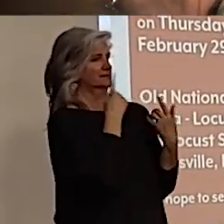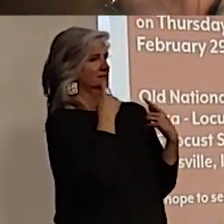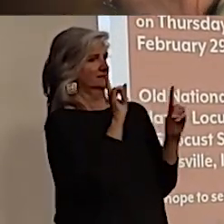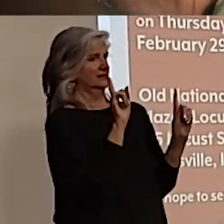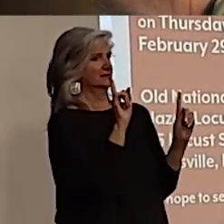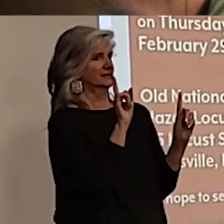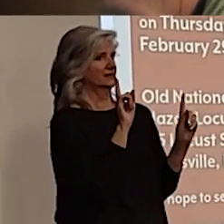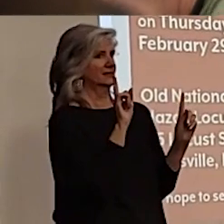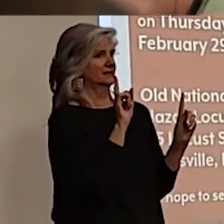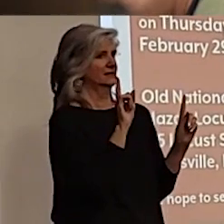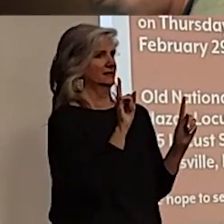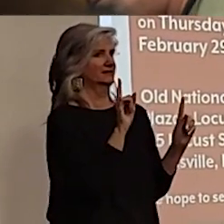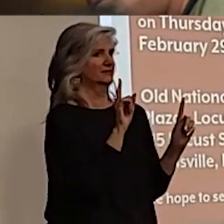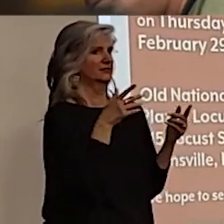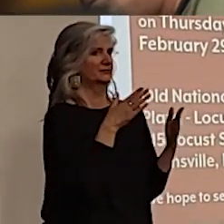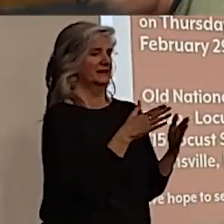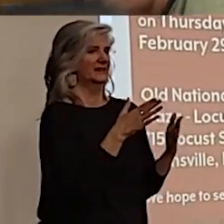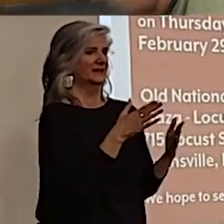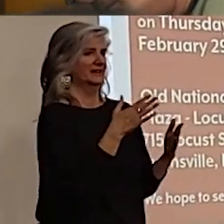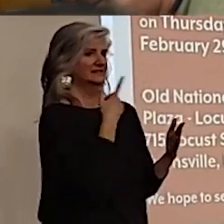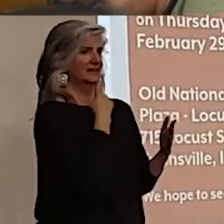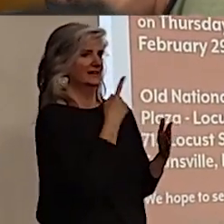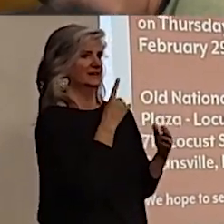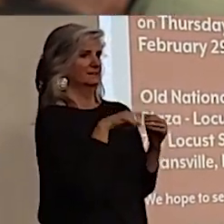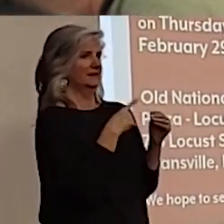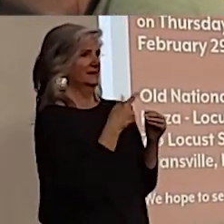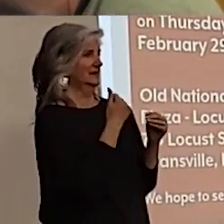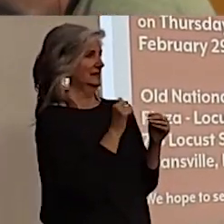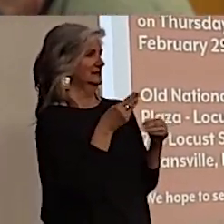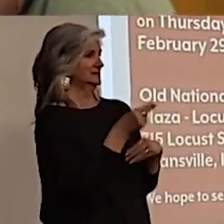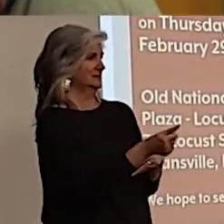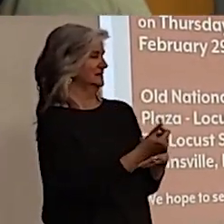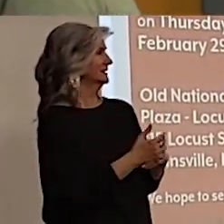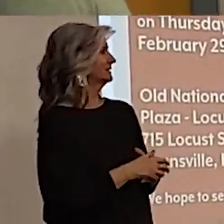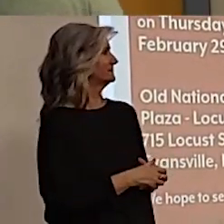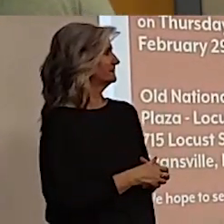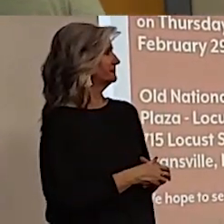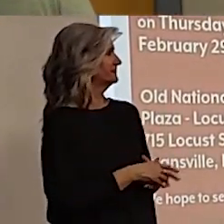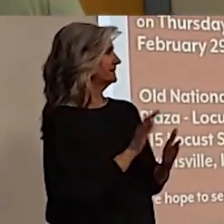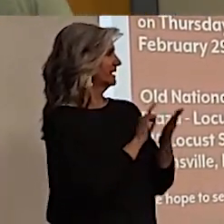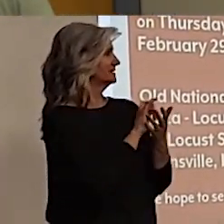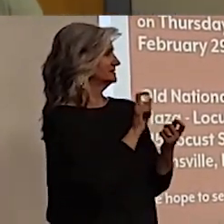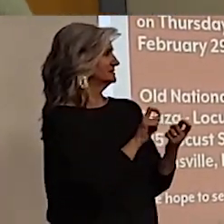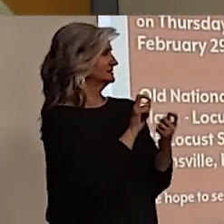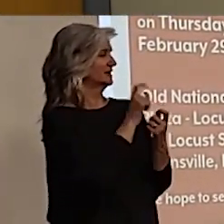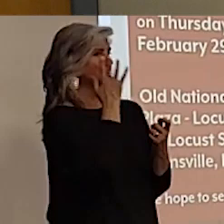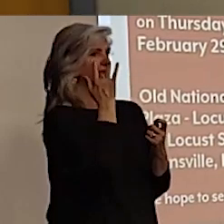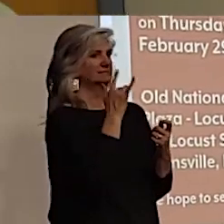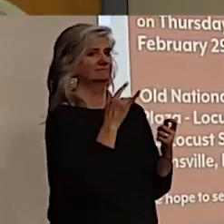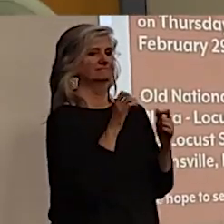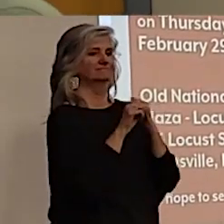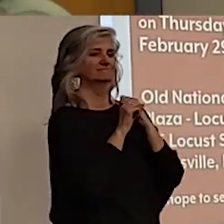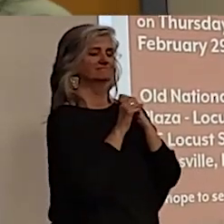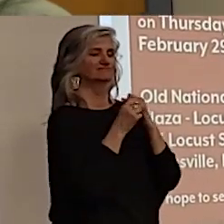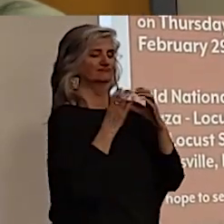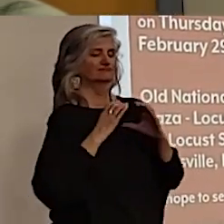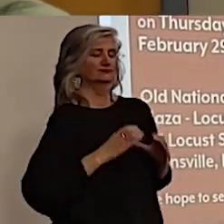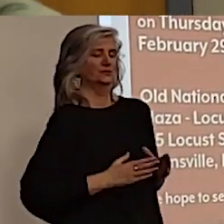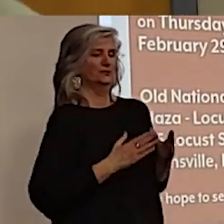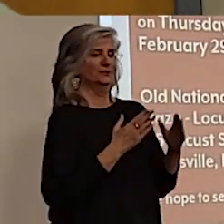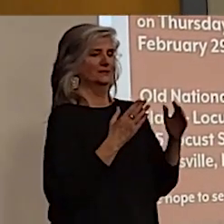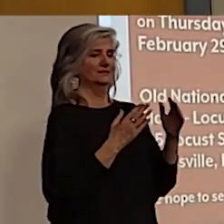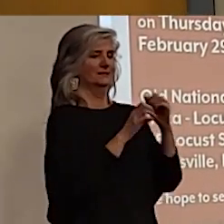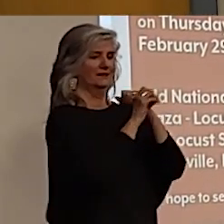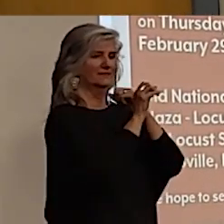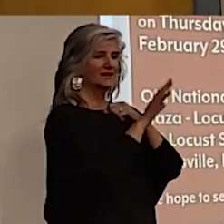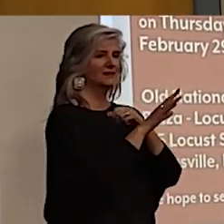effective narrative to tell about any sort of spending. And that is exactly why consumer advocates and other interveners